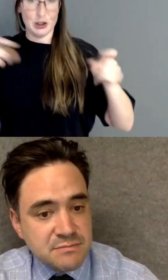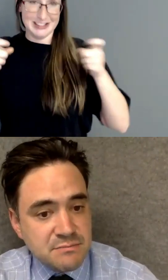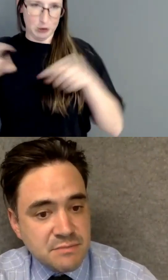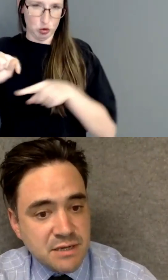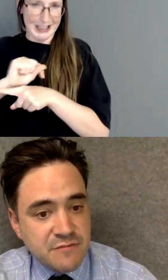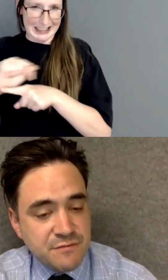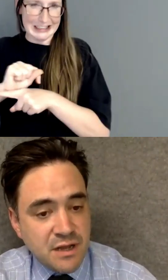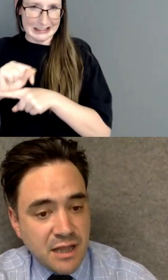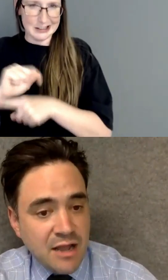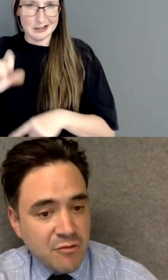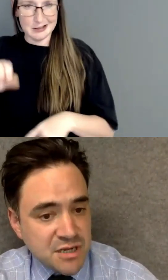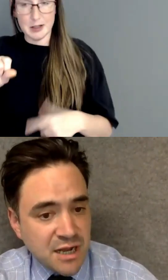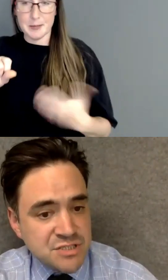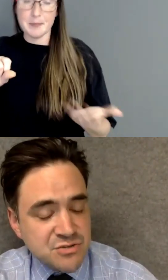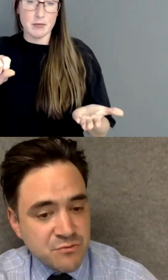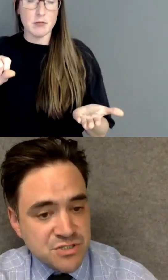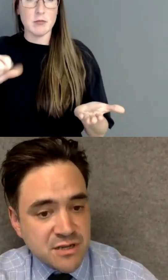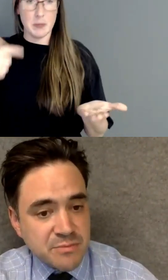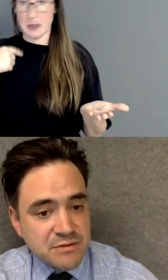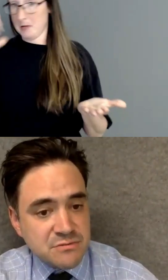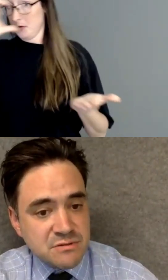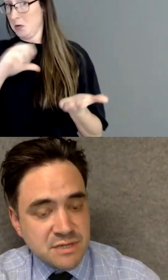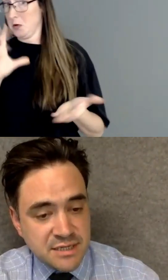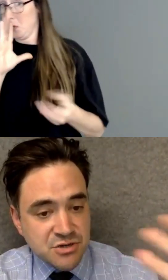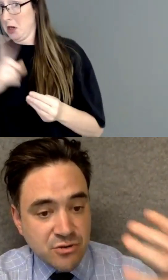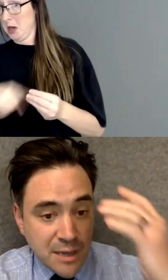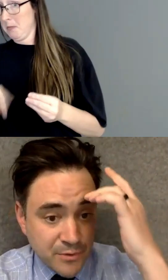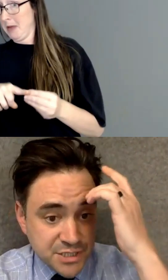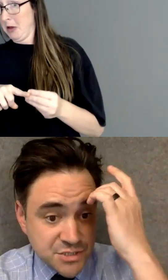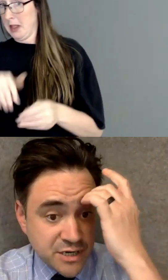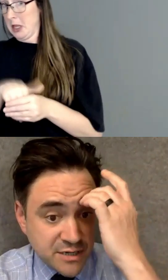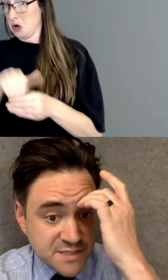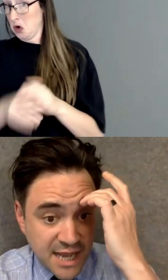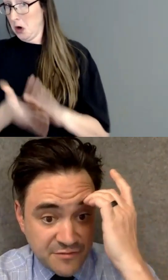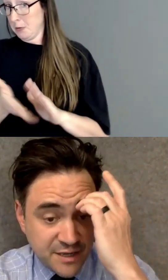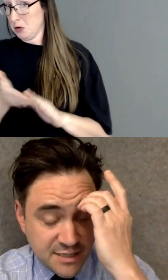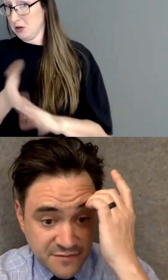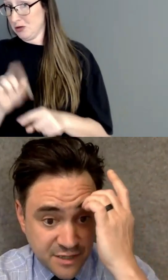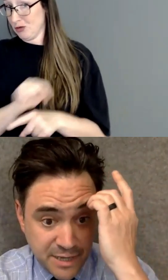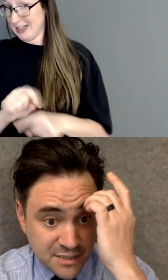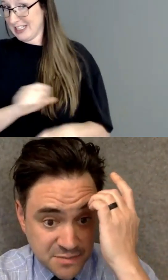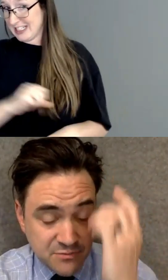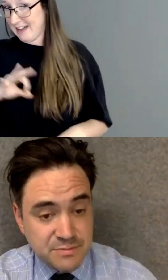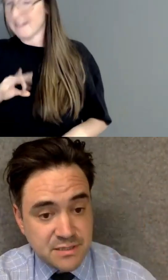training of. I'm assuming we're talking about the internal operations training of staff. Yeah,